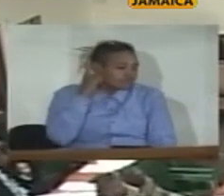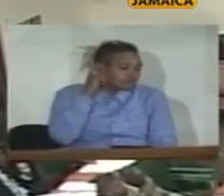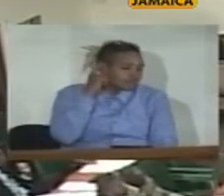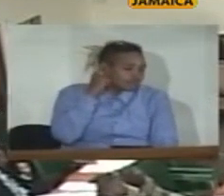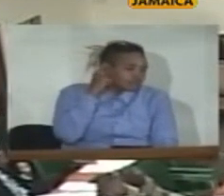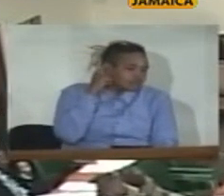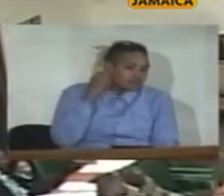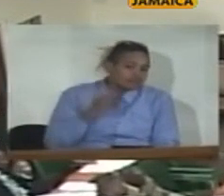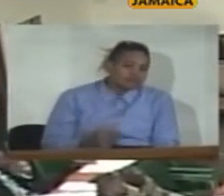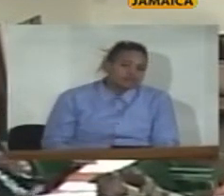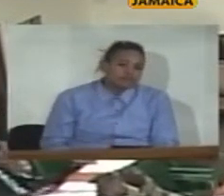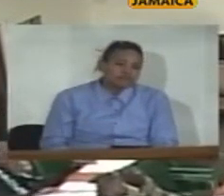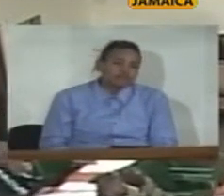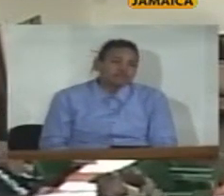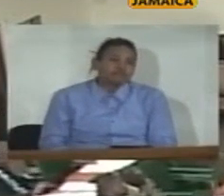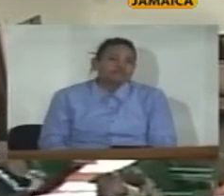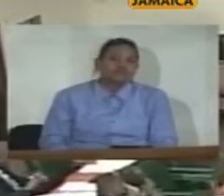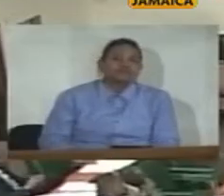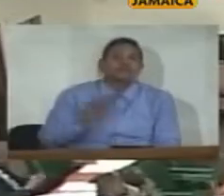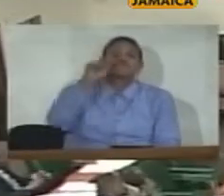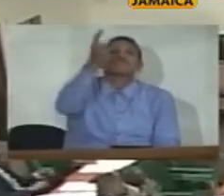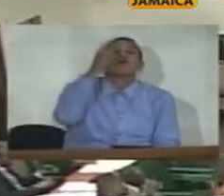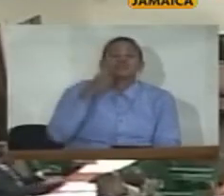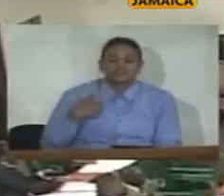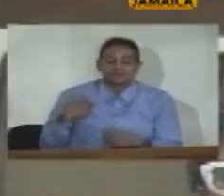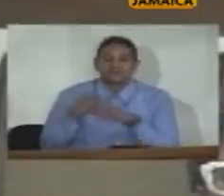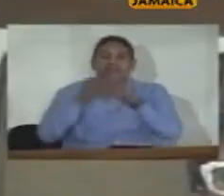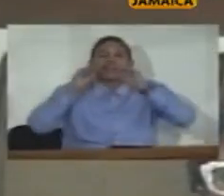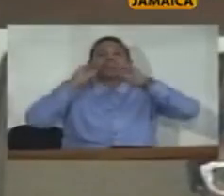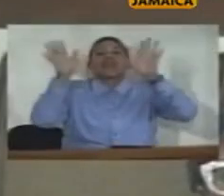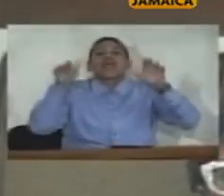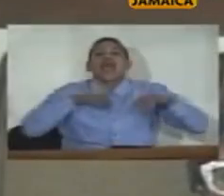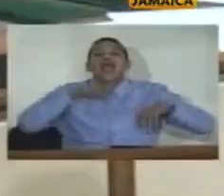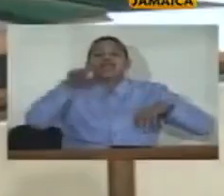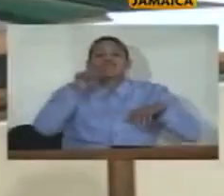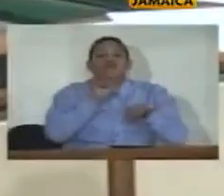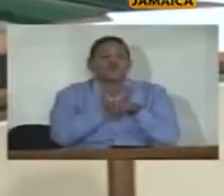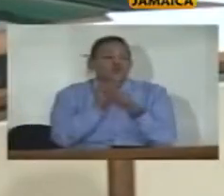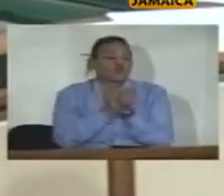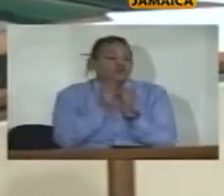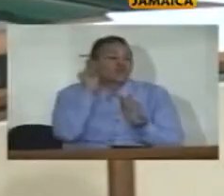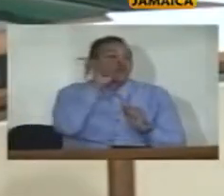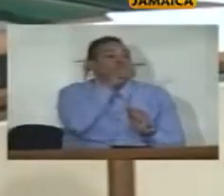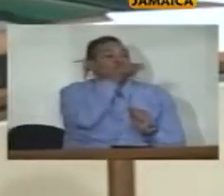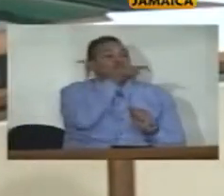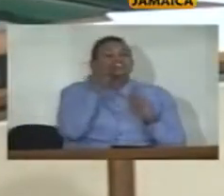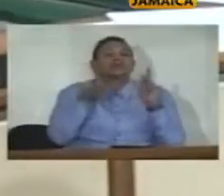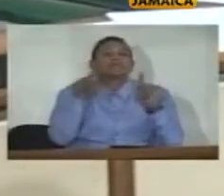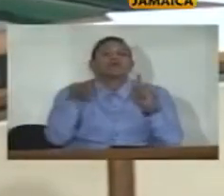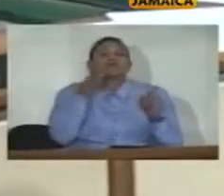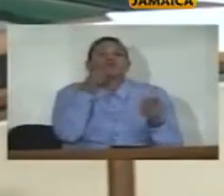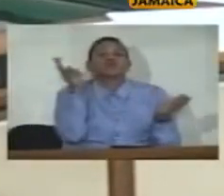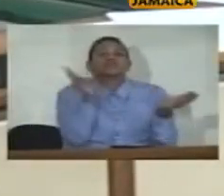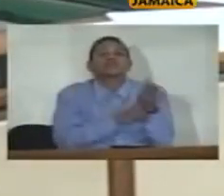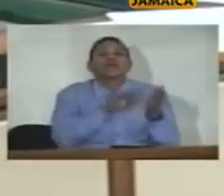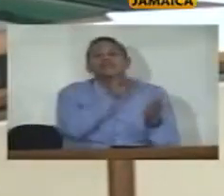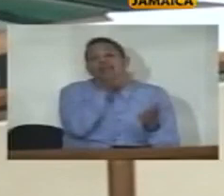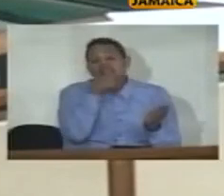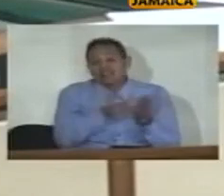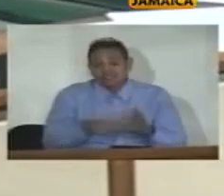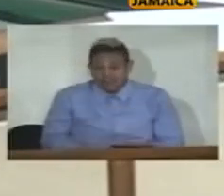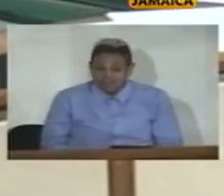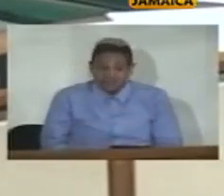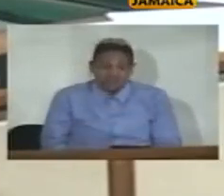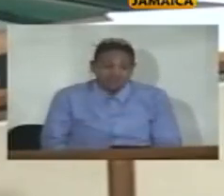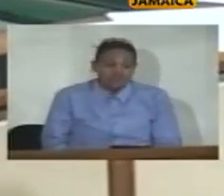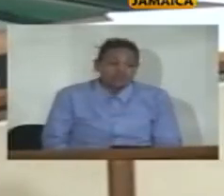First of all, let me make it clear. I have to work with every one of those people who signed that letter.